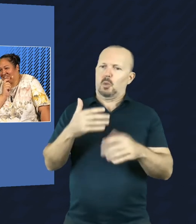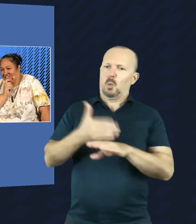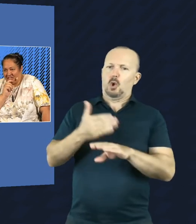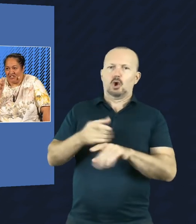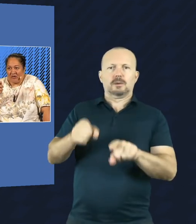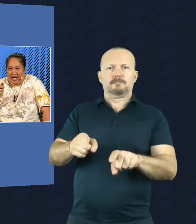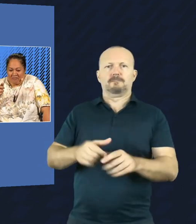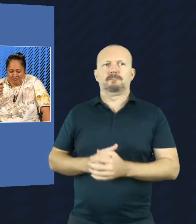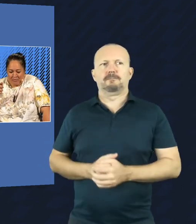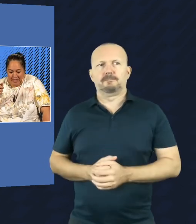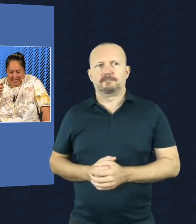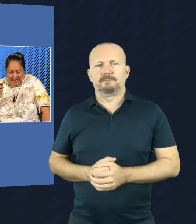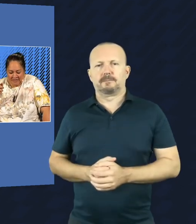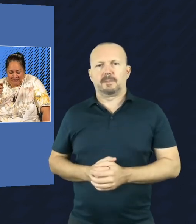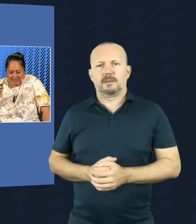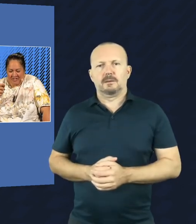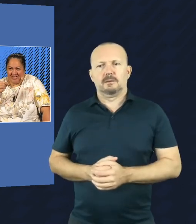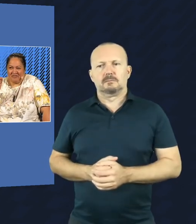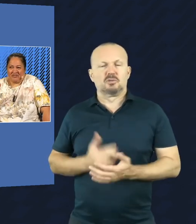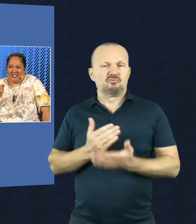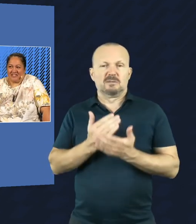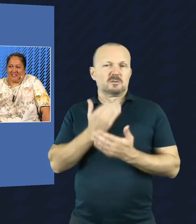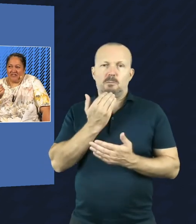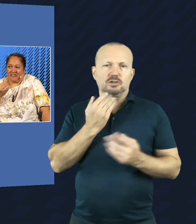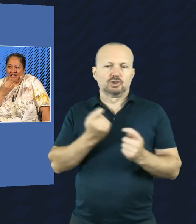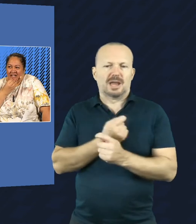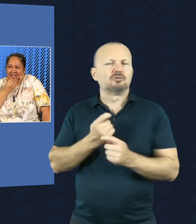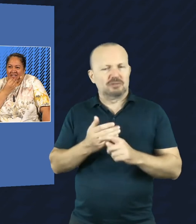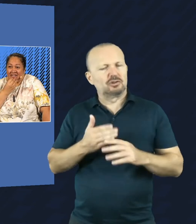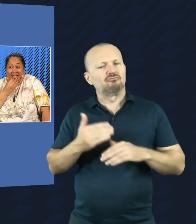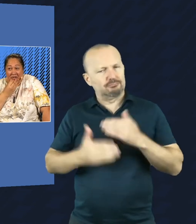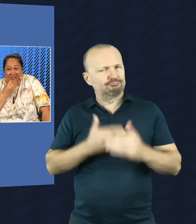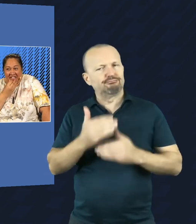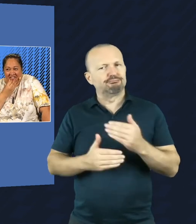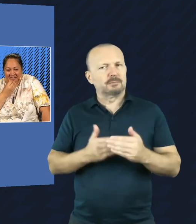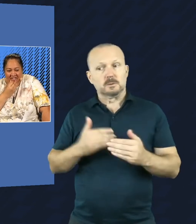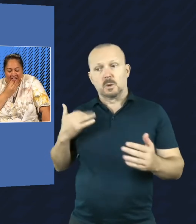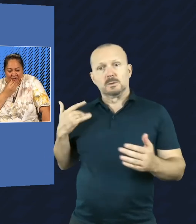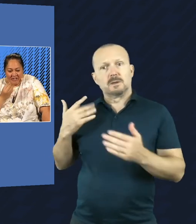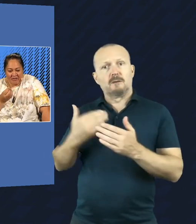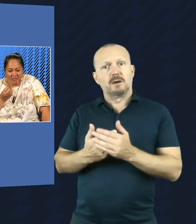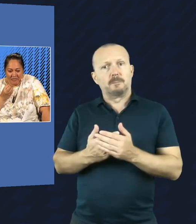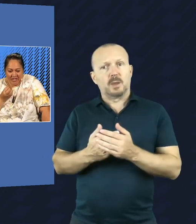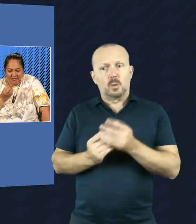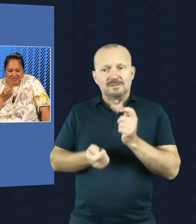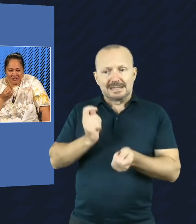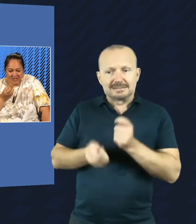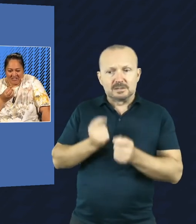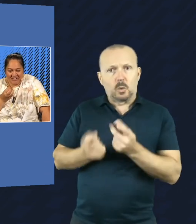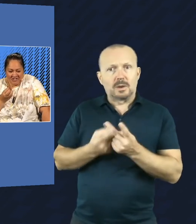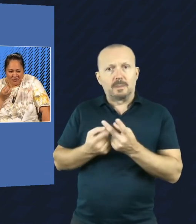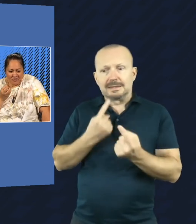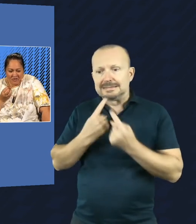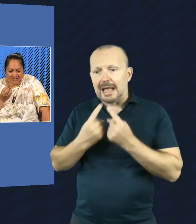change. So, and when I said we've tested it on other data contexts, one of them, which was